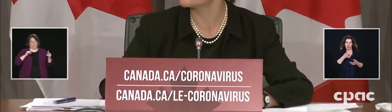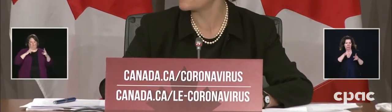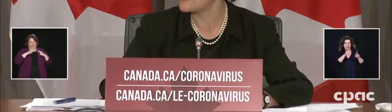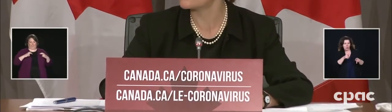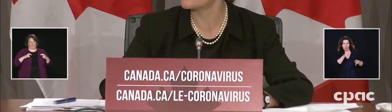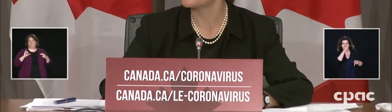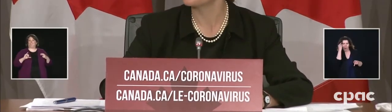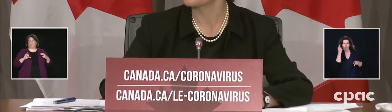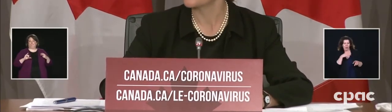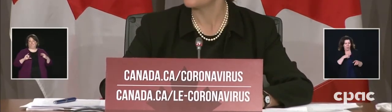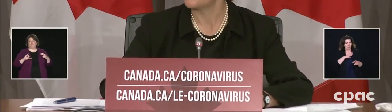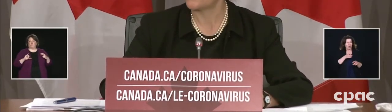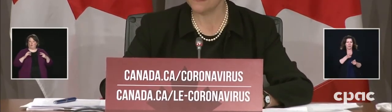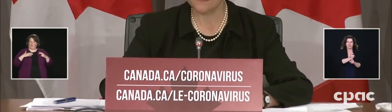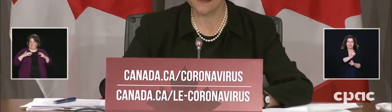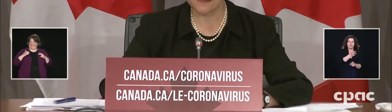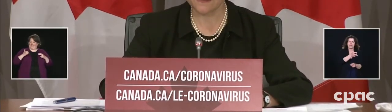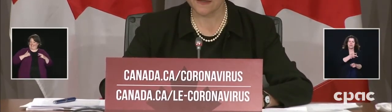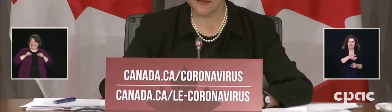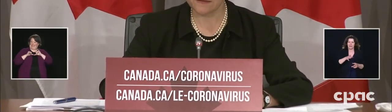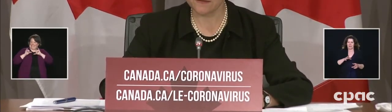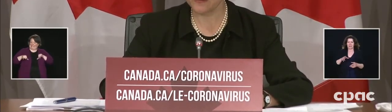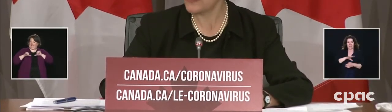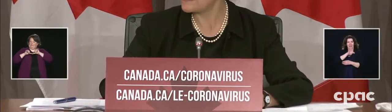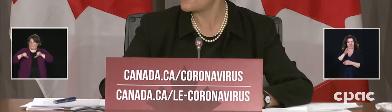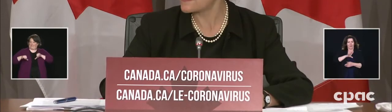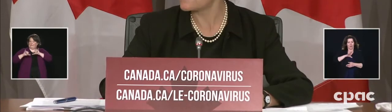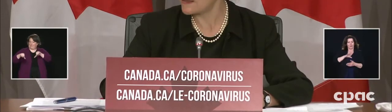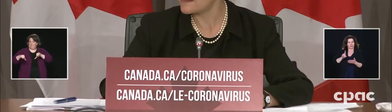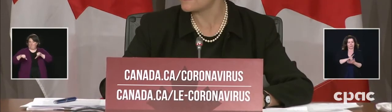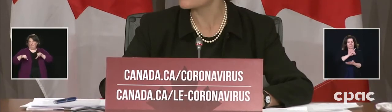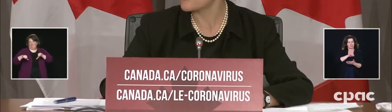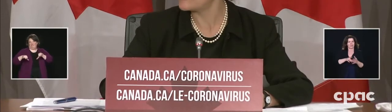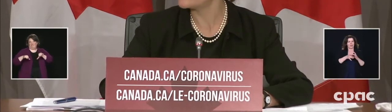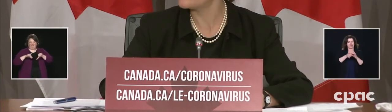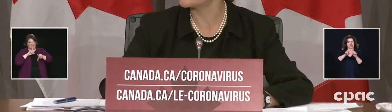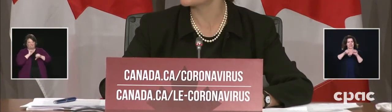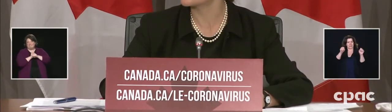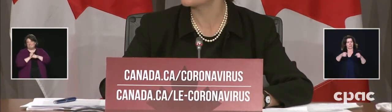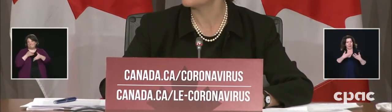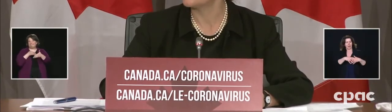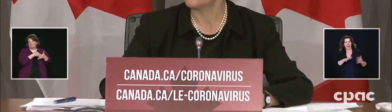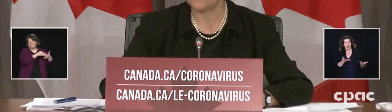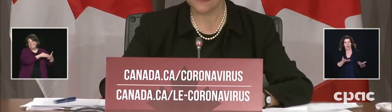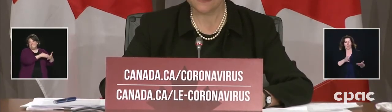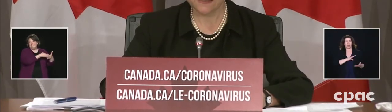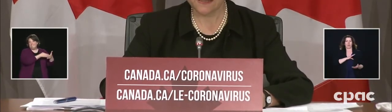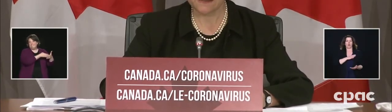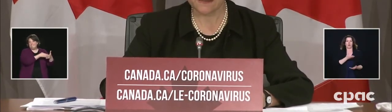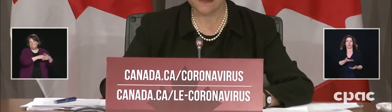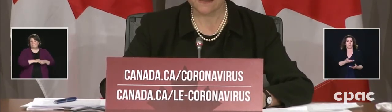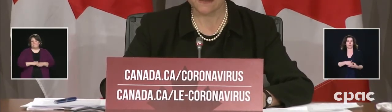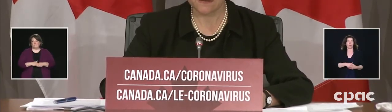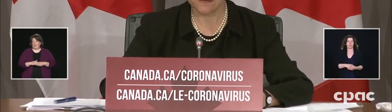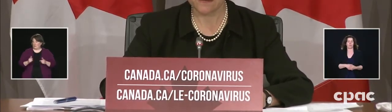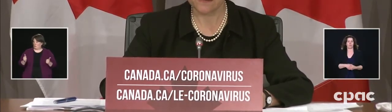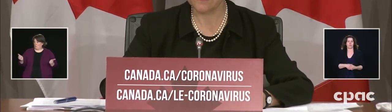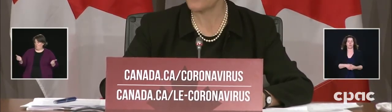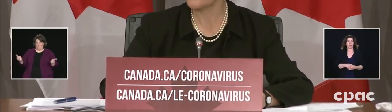here in Canada. And I think that we as Canadians, all of us, need to take